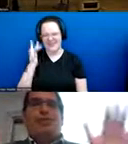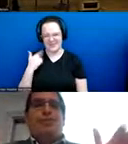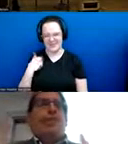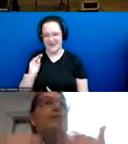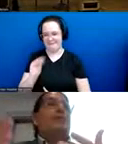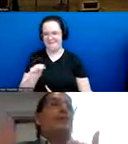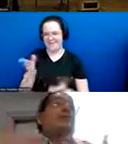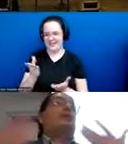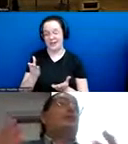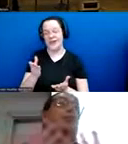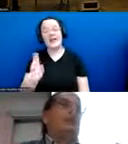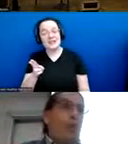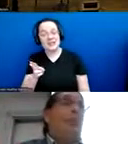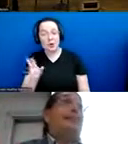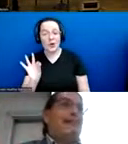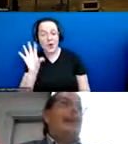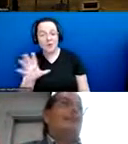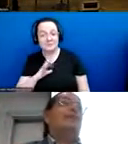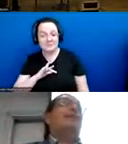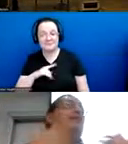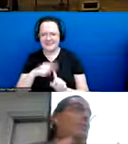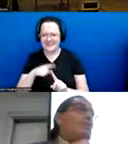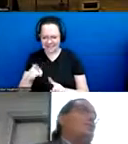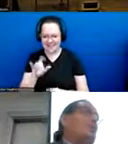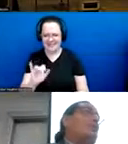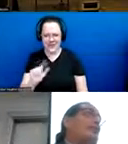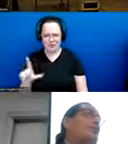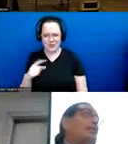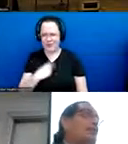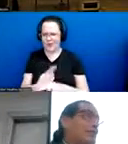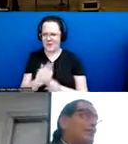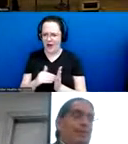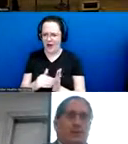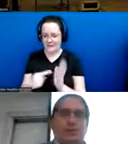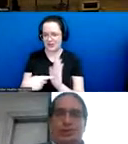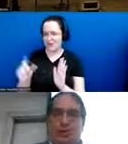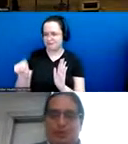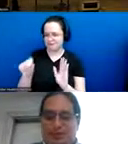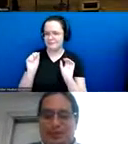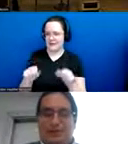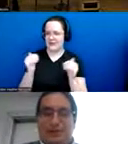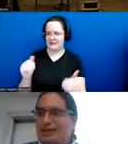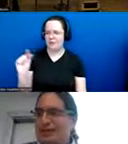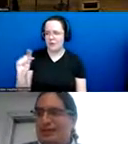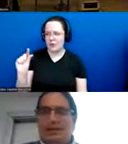course, but also because it's a tool that we use all the time to demonstrate that you can do quantum network operations with quantum